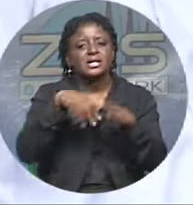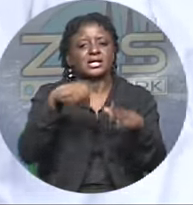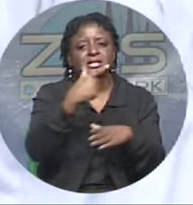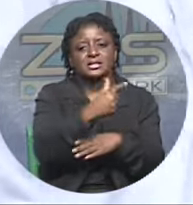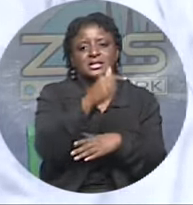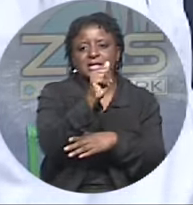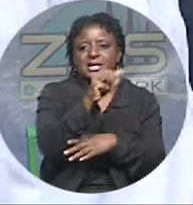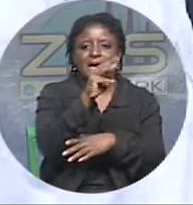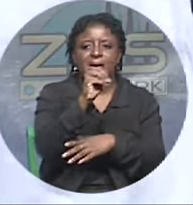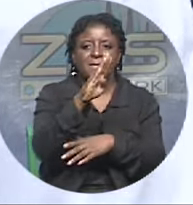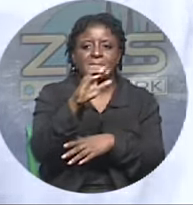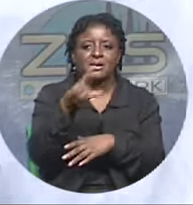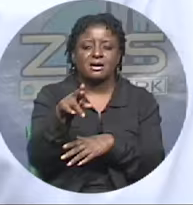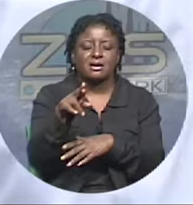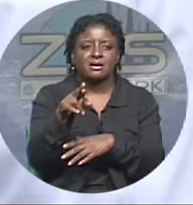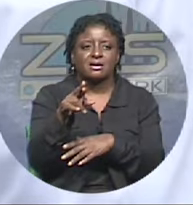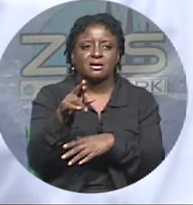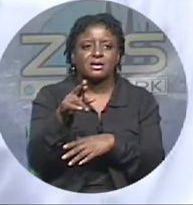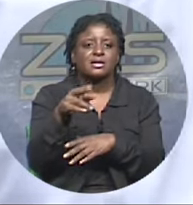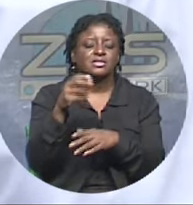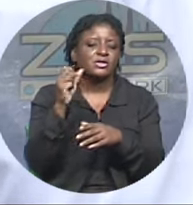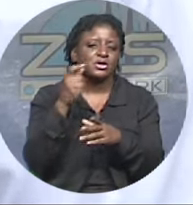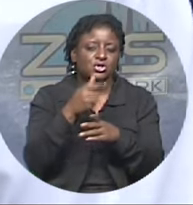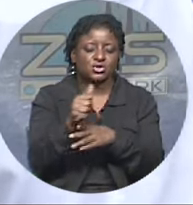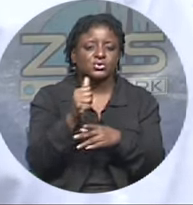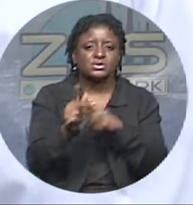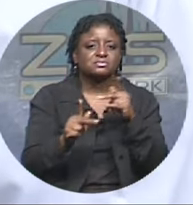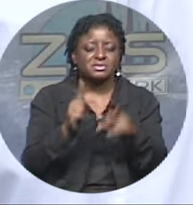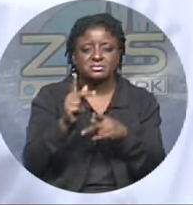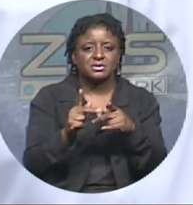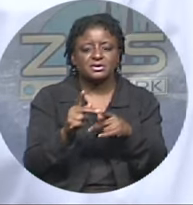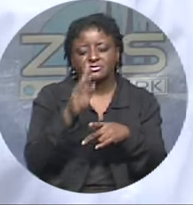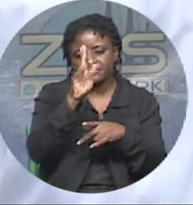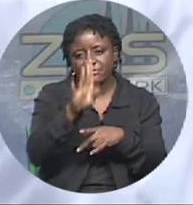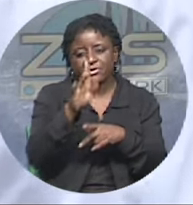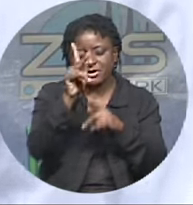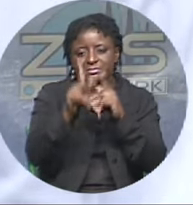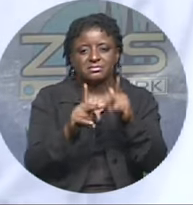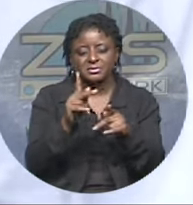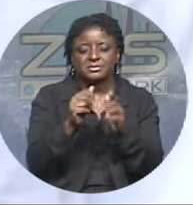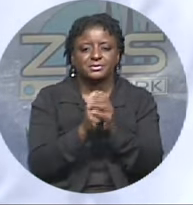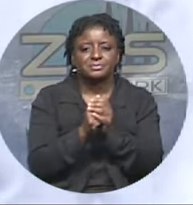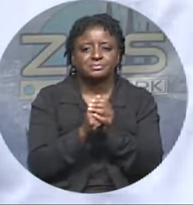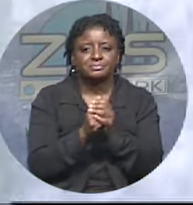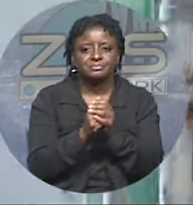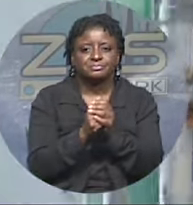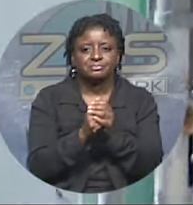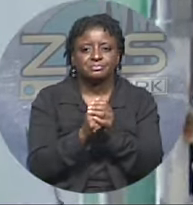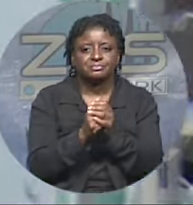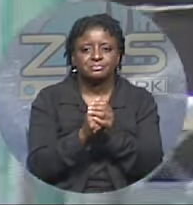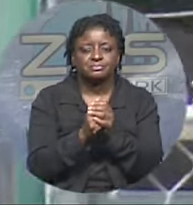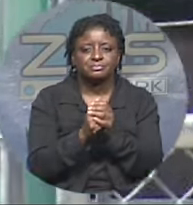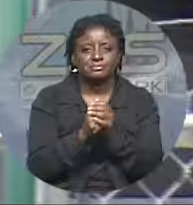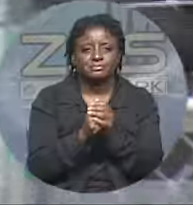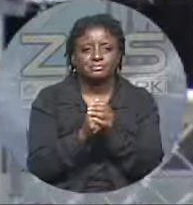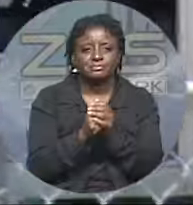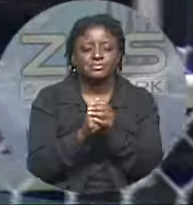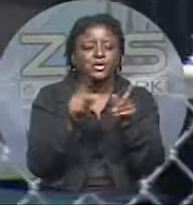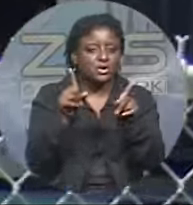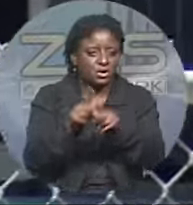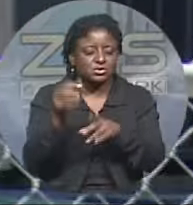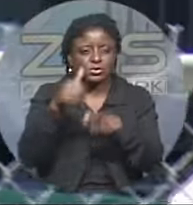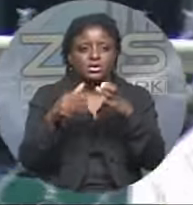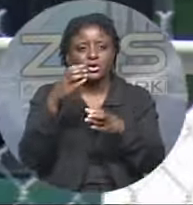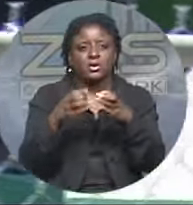accused are Samaya Ingram, Lindira Curry, Farrington and Thorne Edwards. Also from the